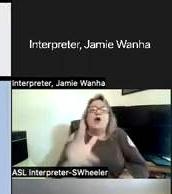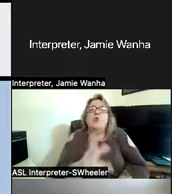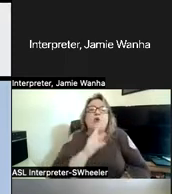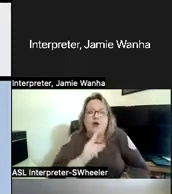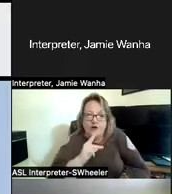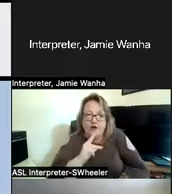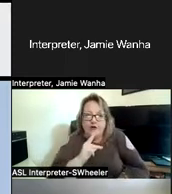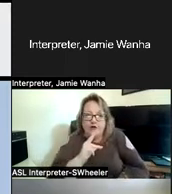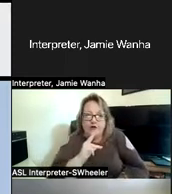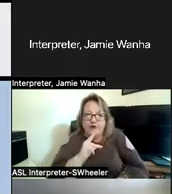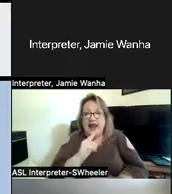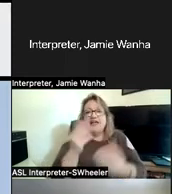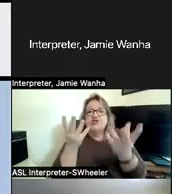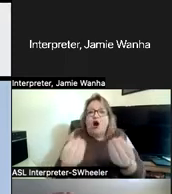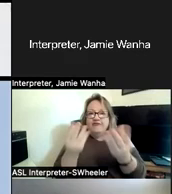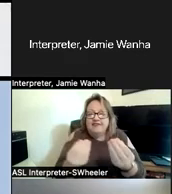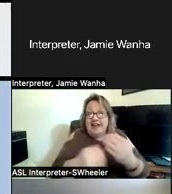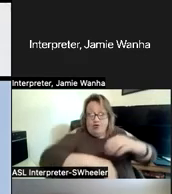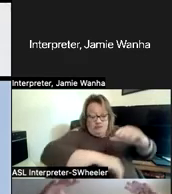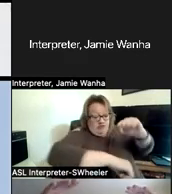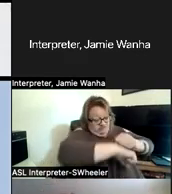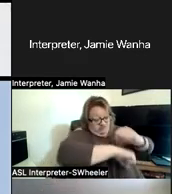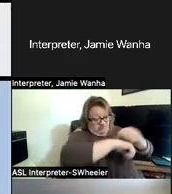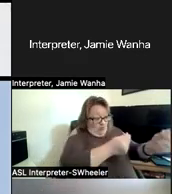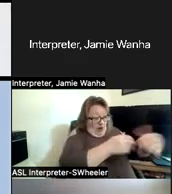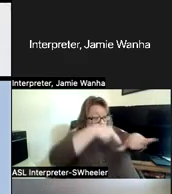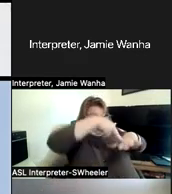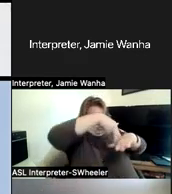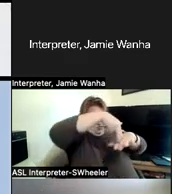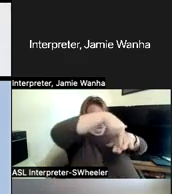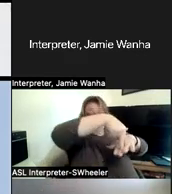the buildings, bridges, airports, etc., just sink